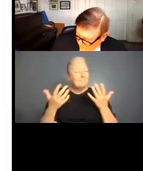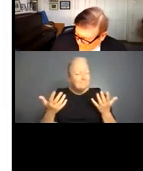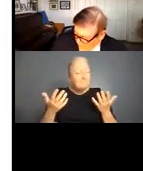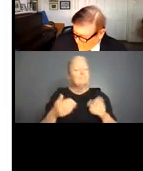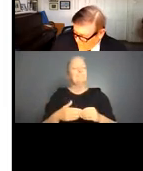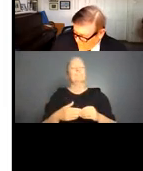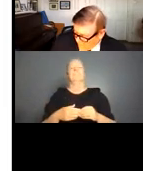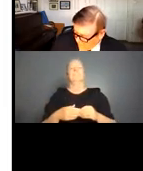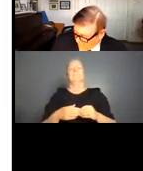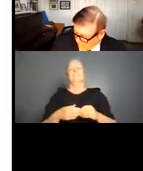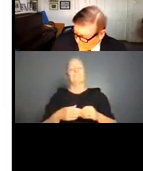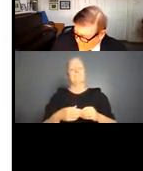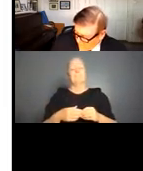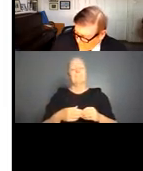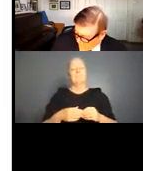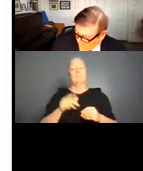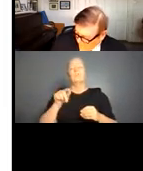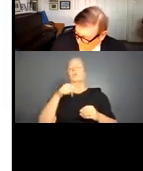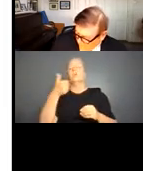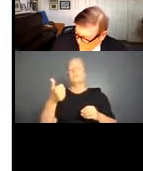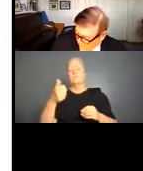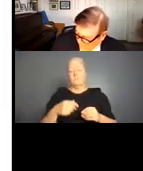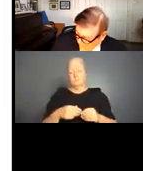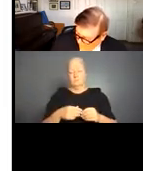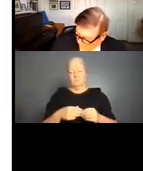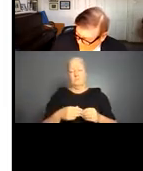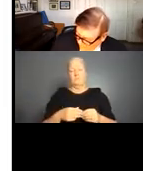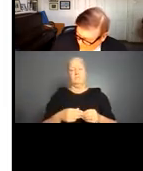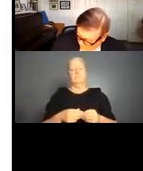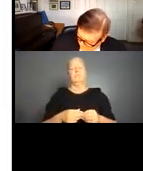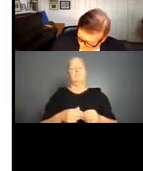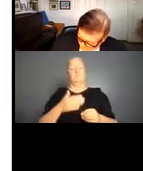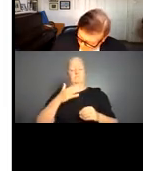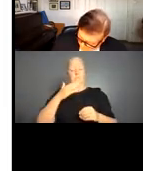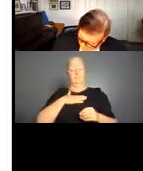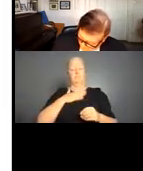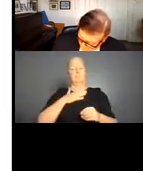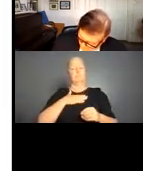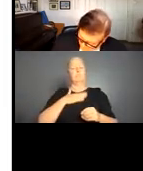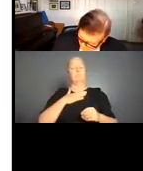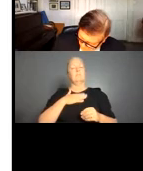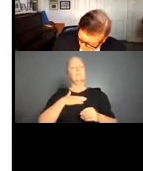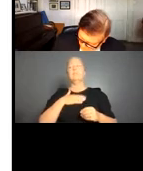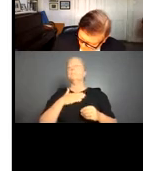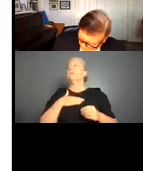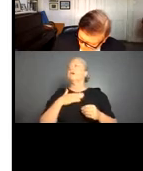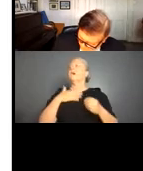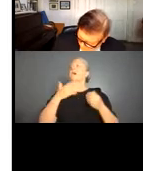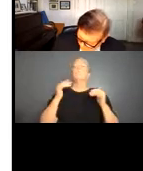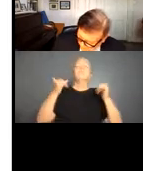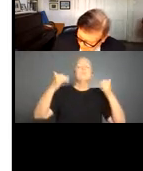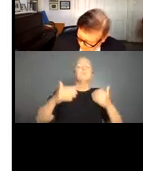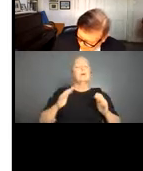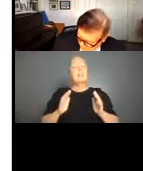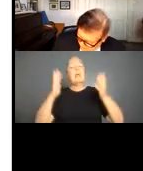This is a key one. Being disabled, my social personal life is totally disturbed.